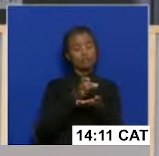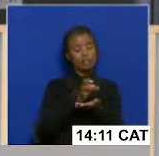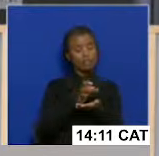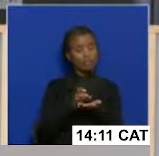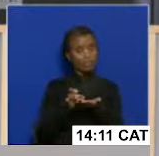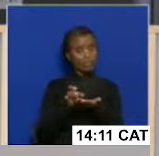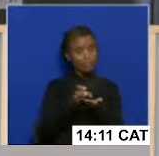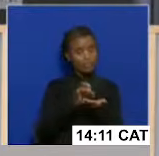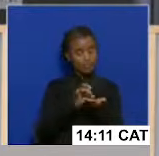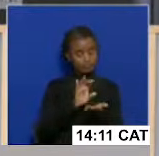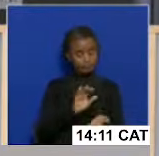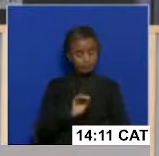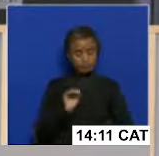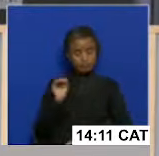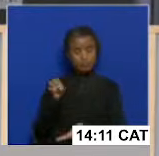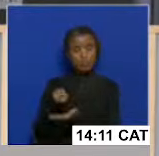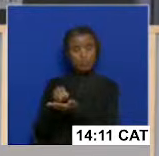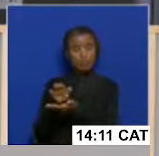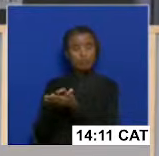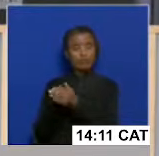That's what you're conveying here.